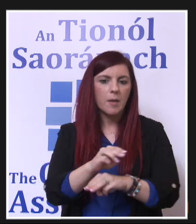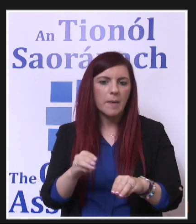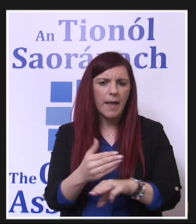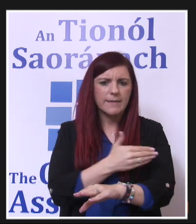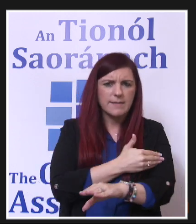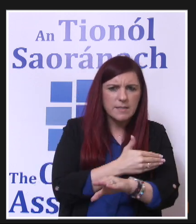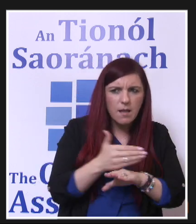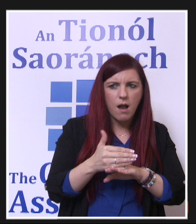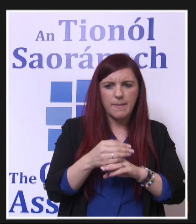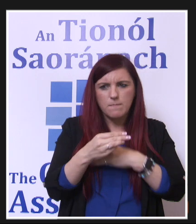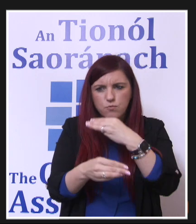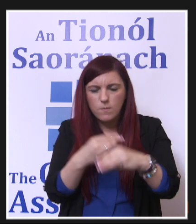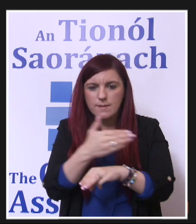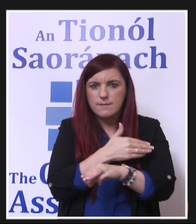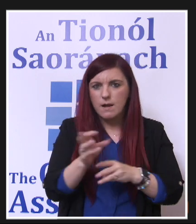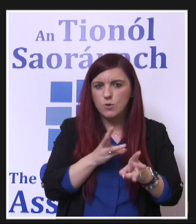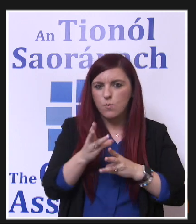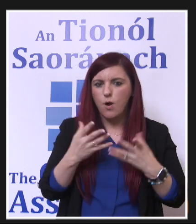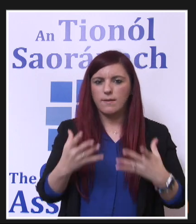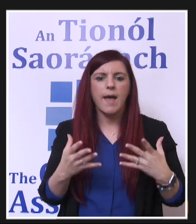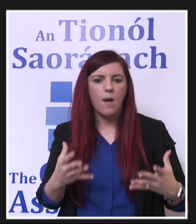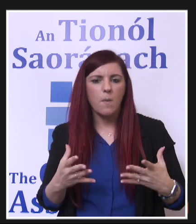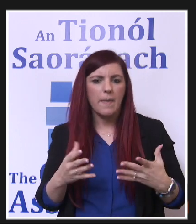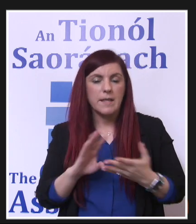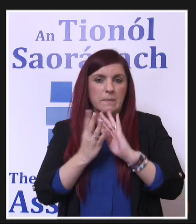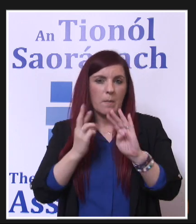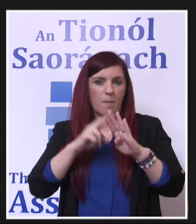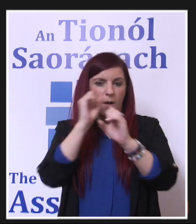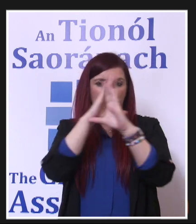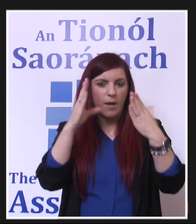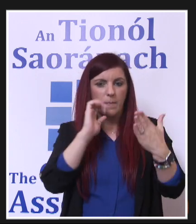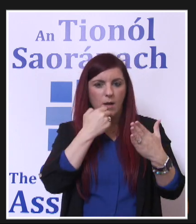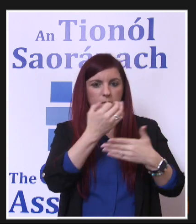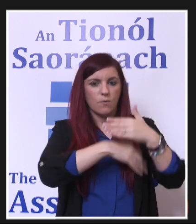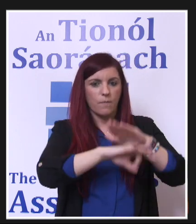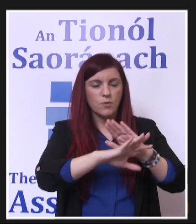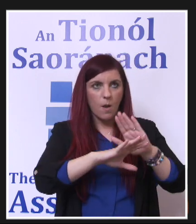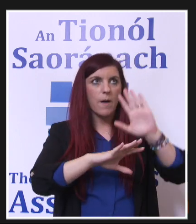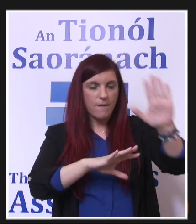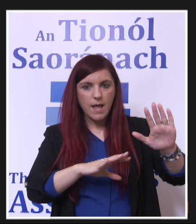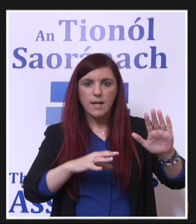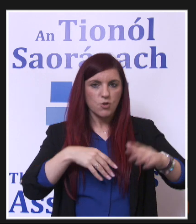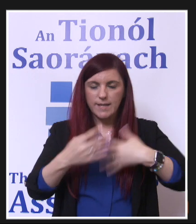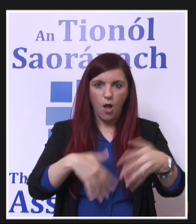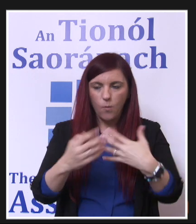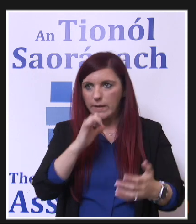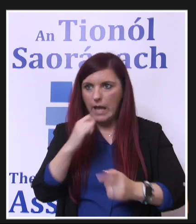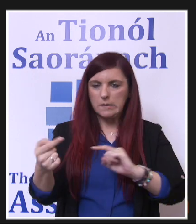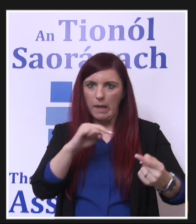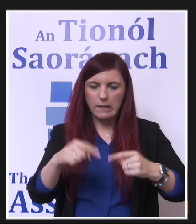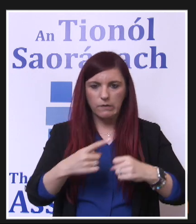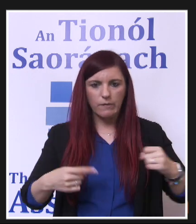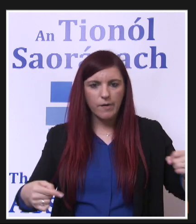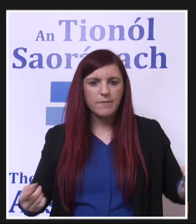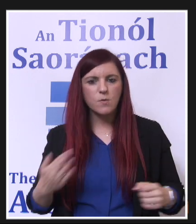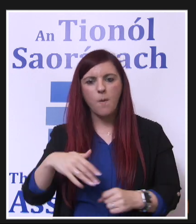would say. And it was kind of just because the government just said, right, well, let's just get on with it, and we can't debate this forever. Now, I think the